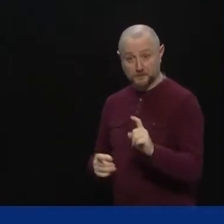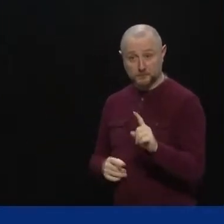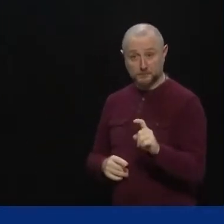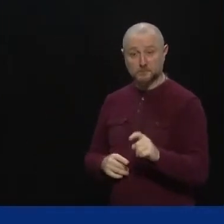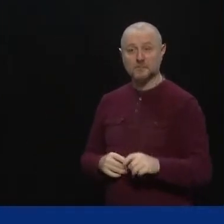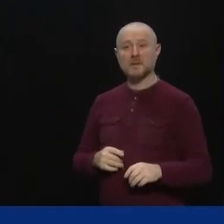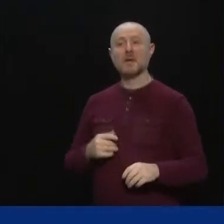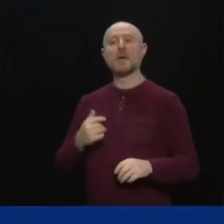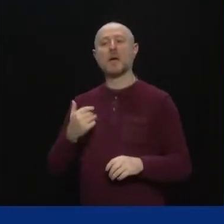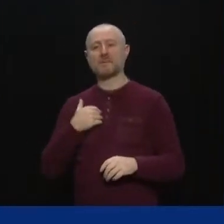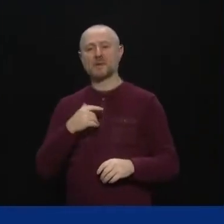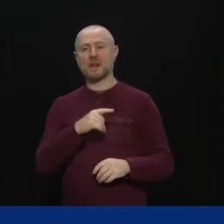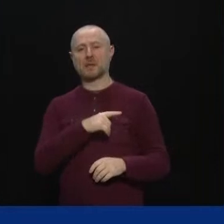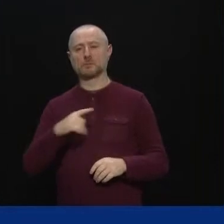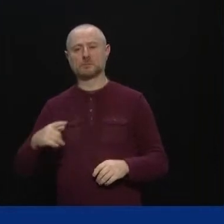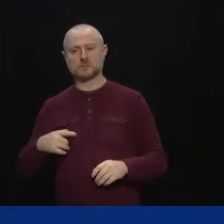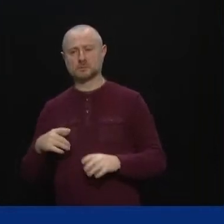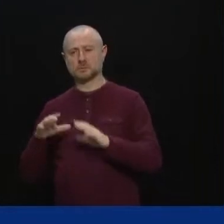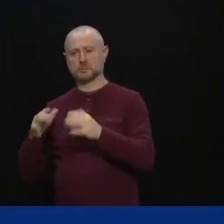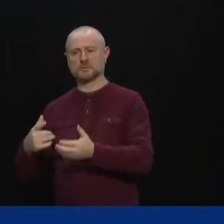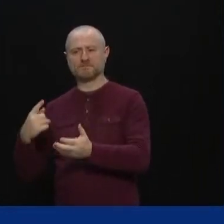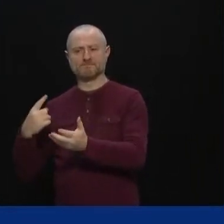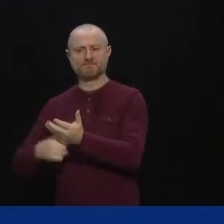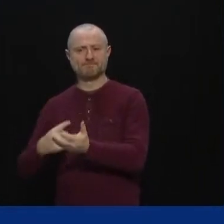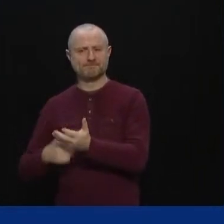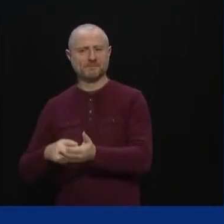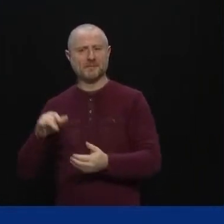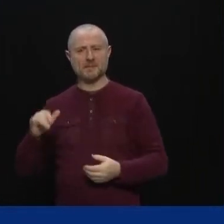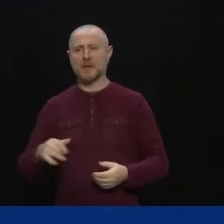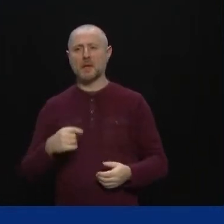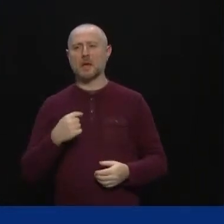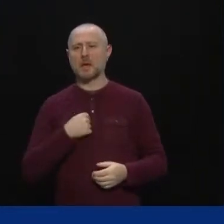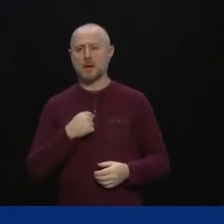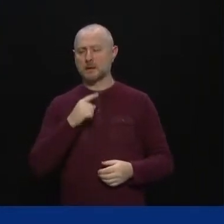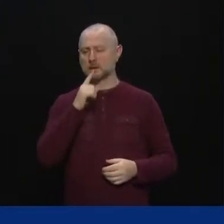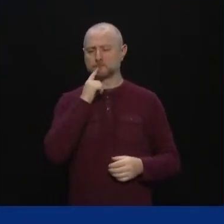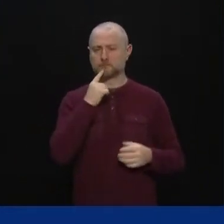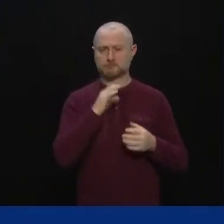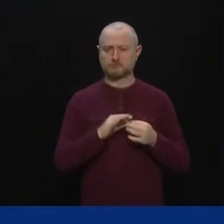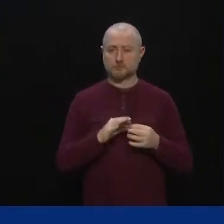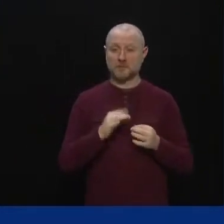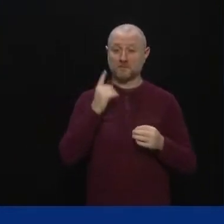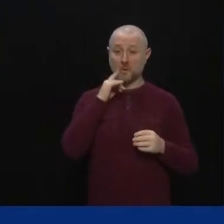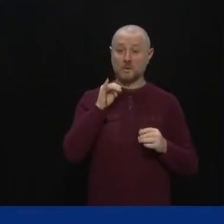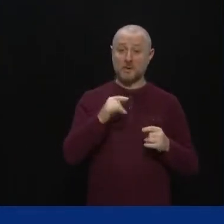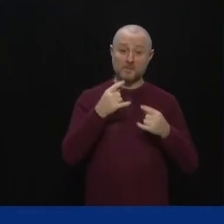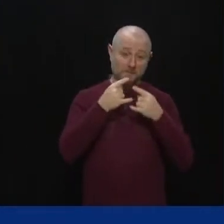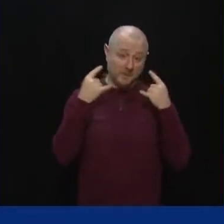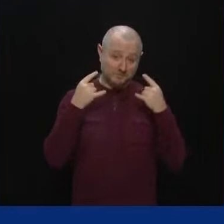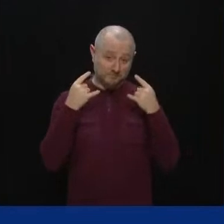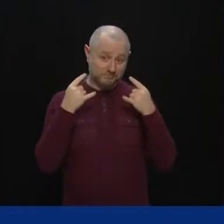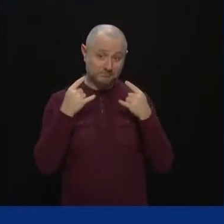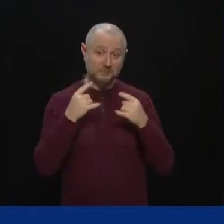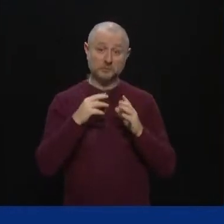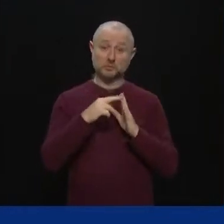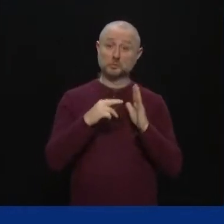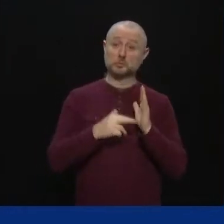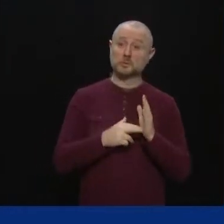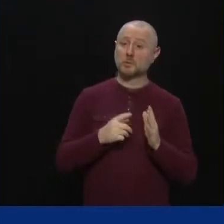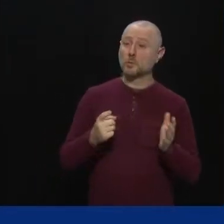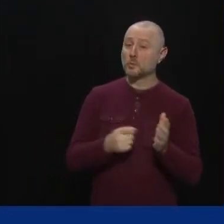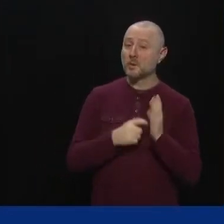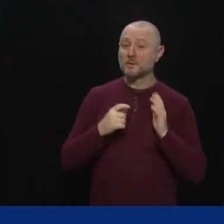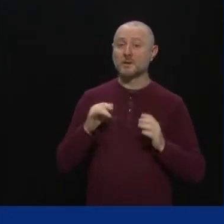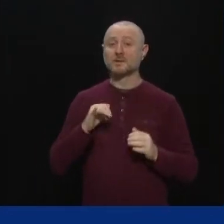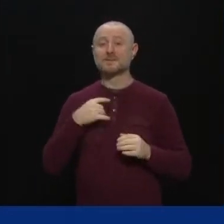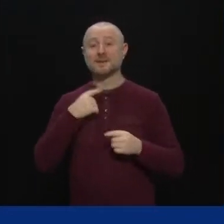be talking about legislative ideas right here and now, but in terms of the suspension of all of the requirements that have been put